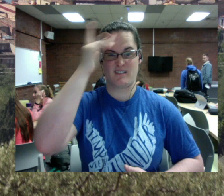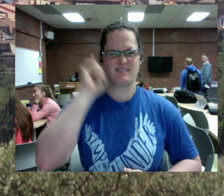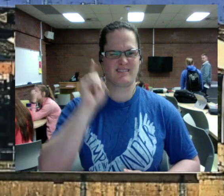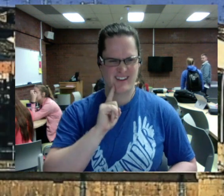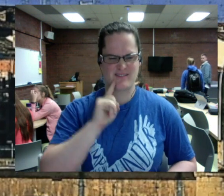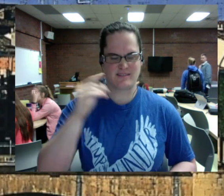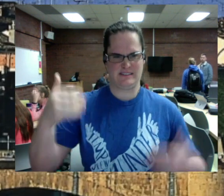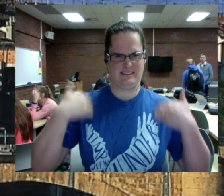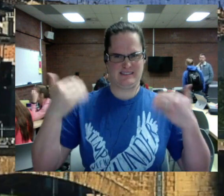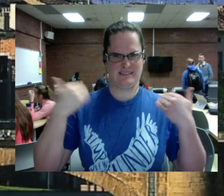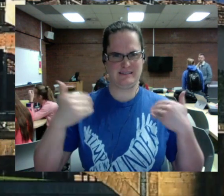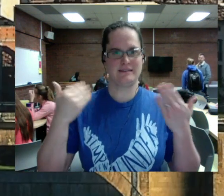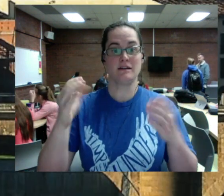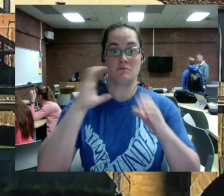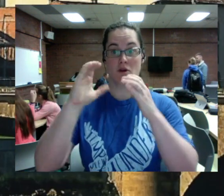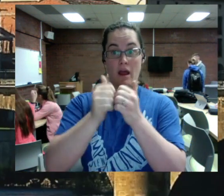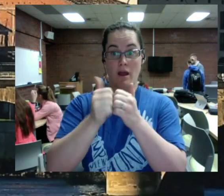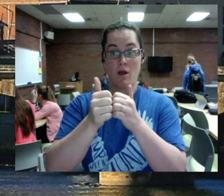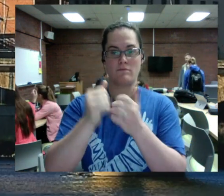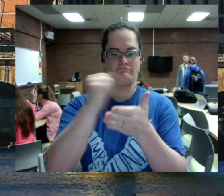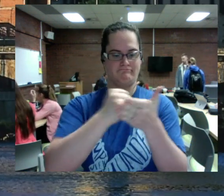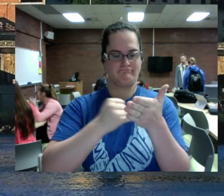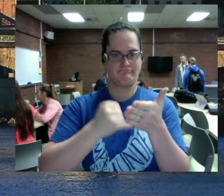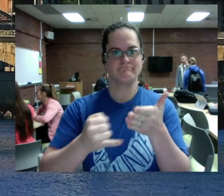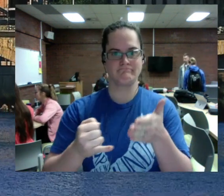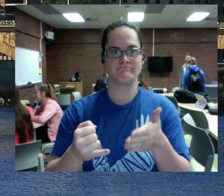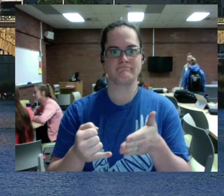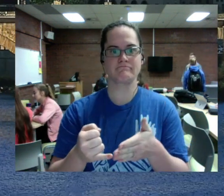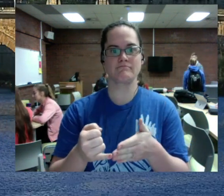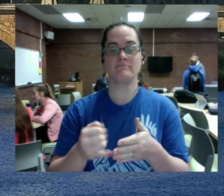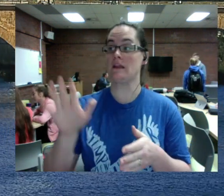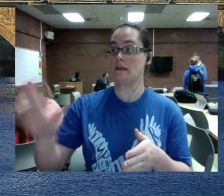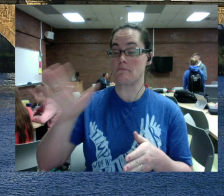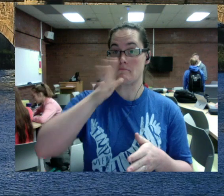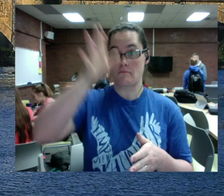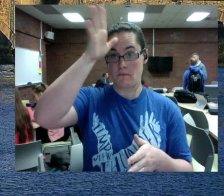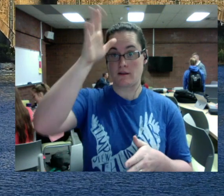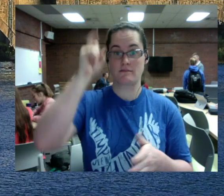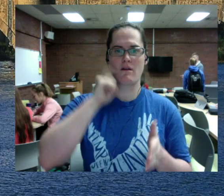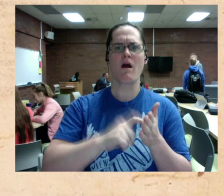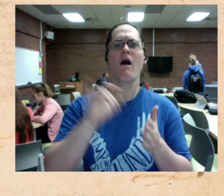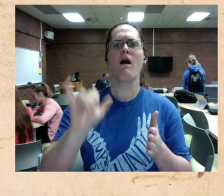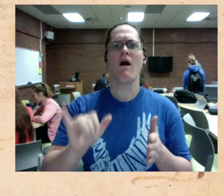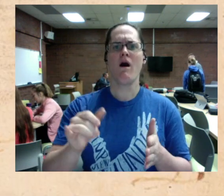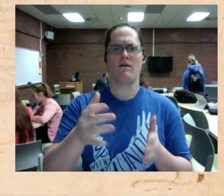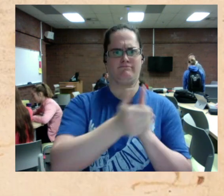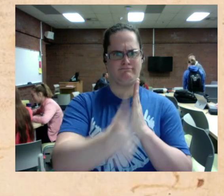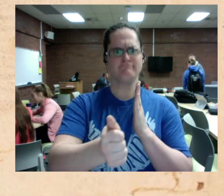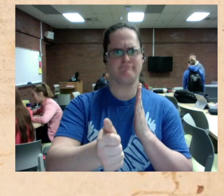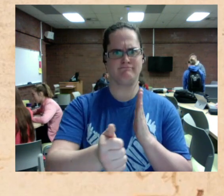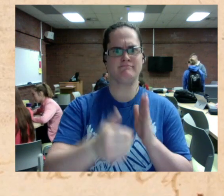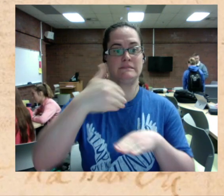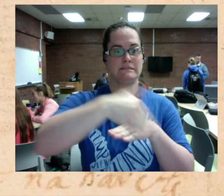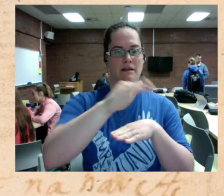when he was very young, but learned to communicate by drawing what he wanted or needed with a piece of charcoal. His parents noticed his talents and sent